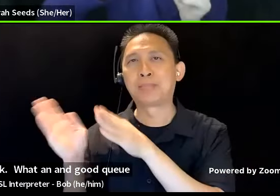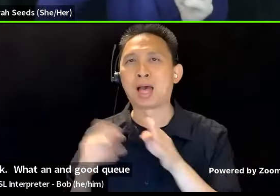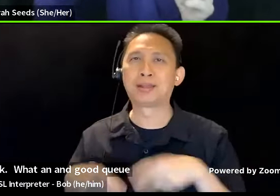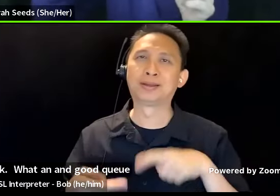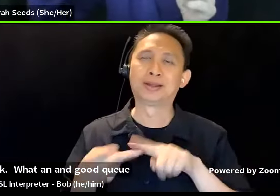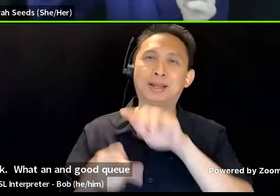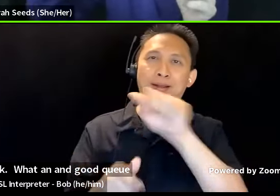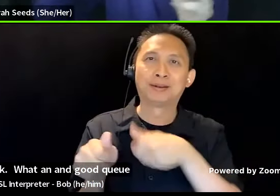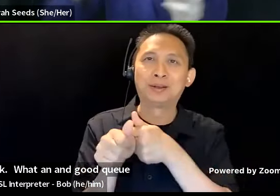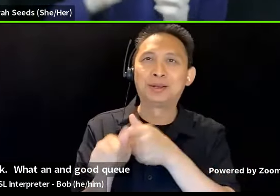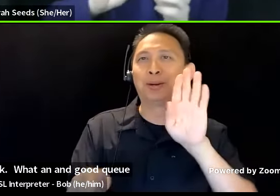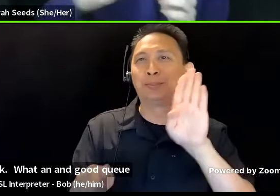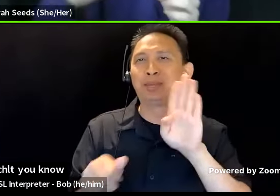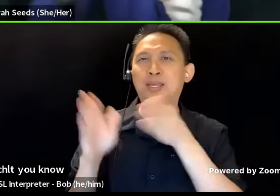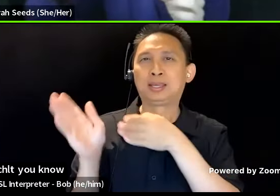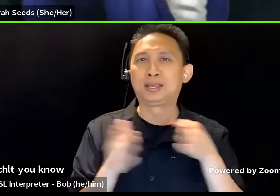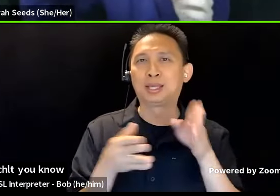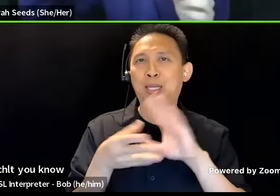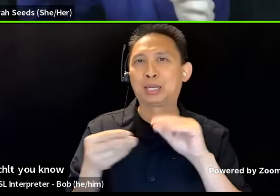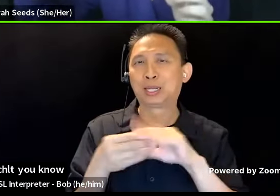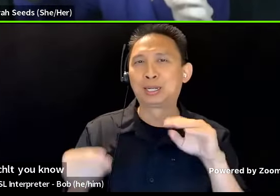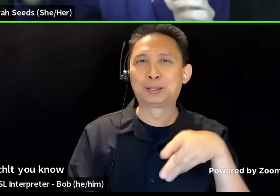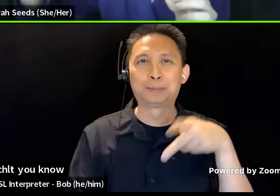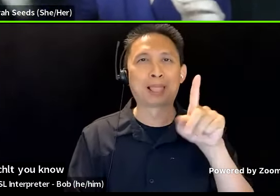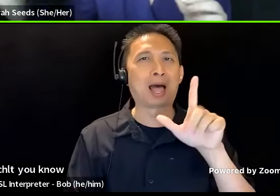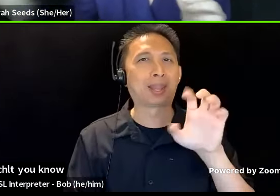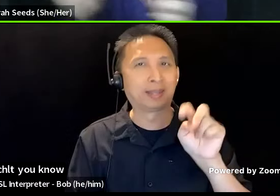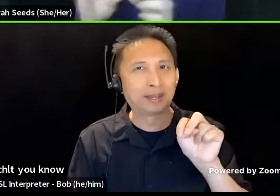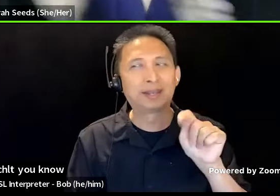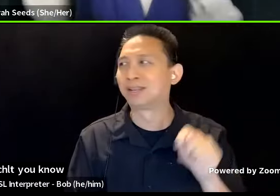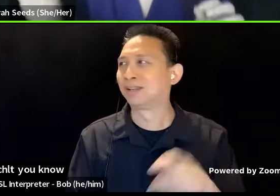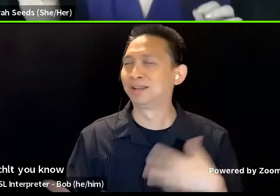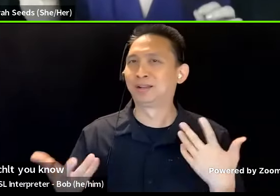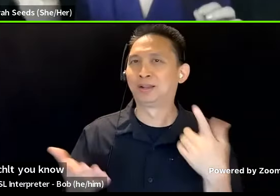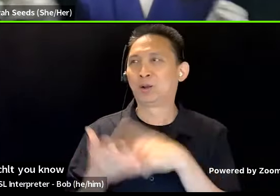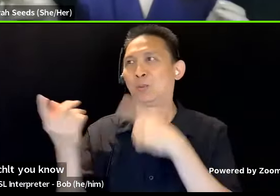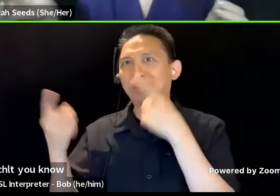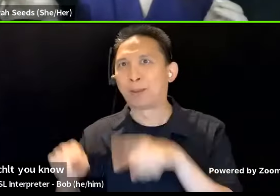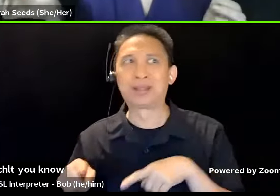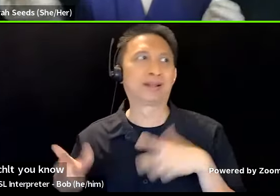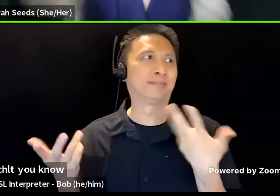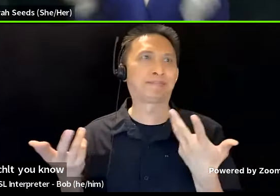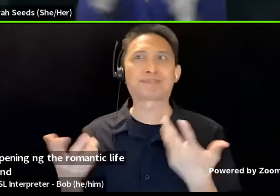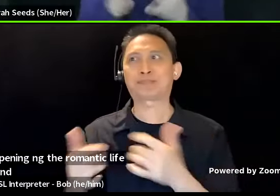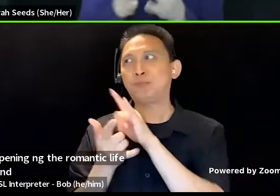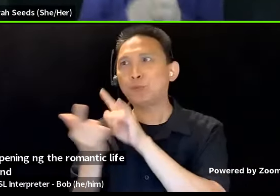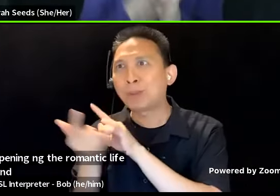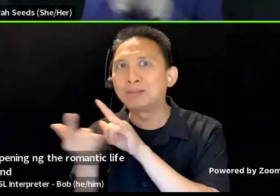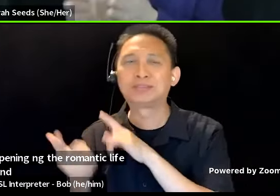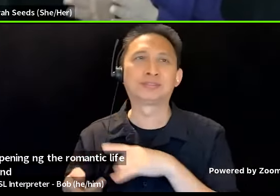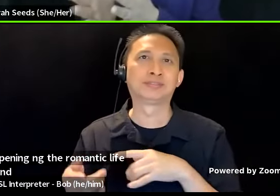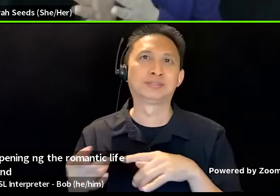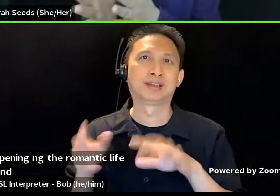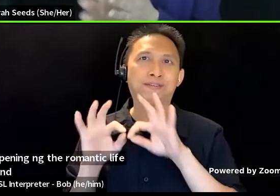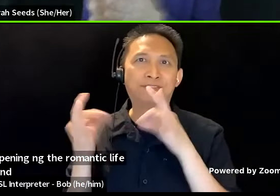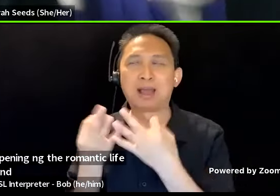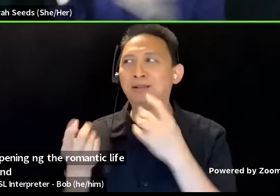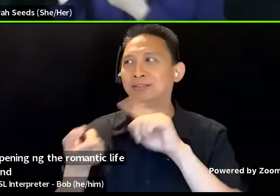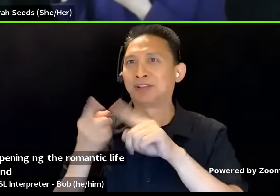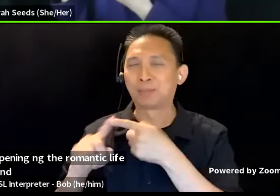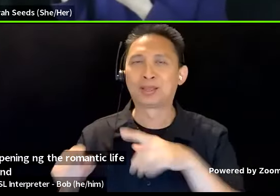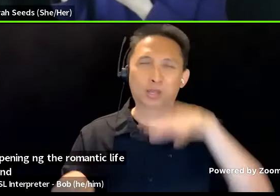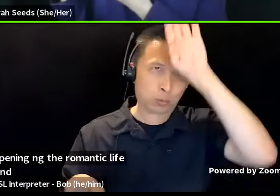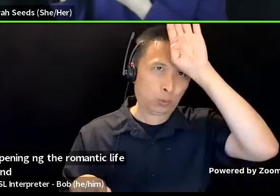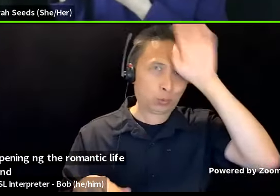scheme of like what's happening in her romantic life, what's happening to the people around her, what's happening to her practice below ground, but also what's the B plot. So once